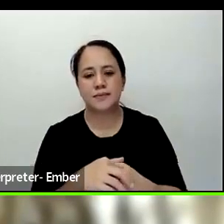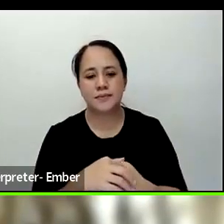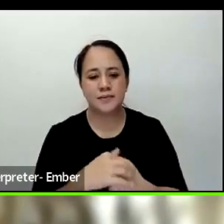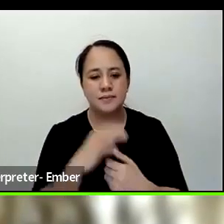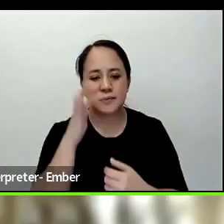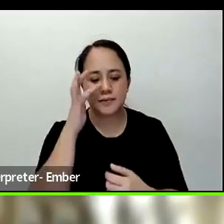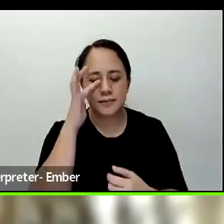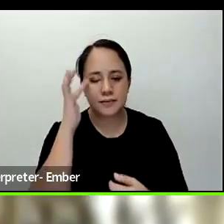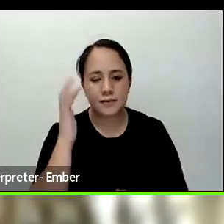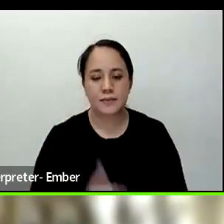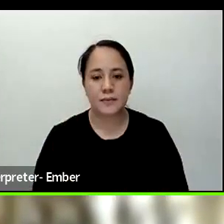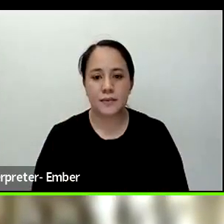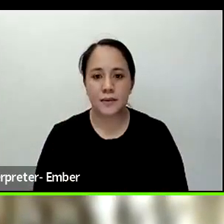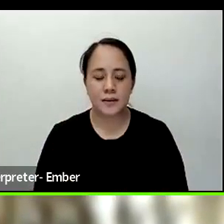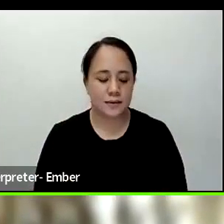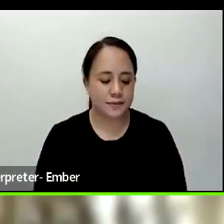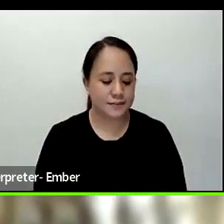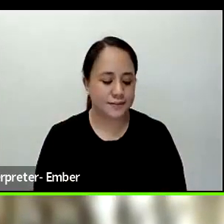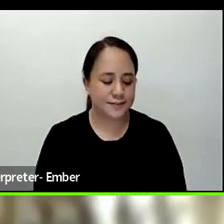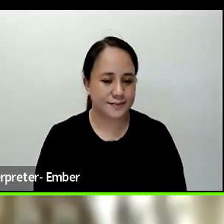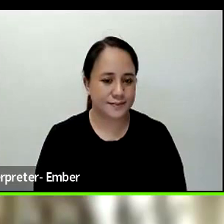administration?